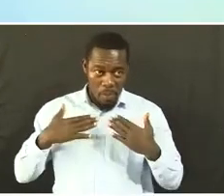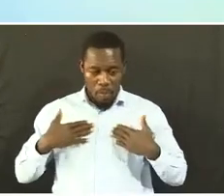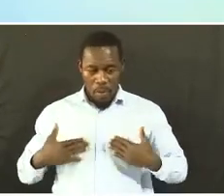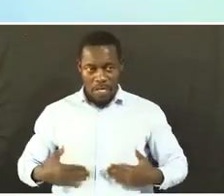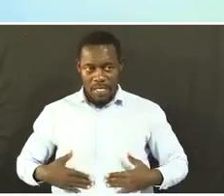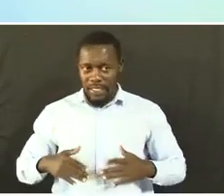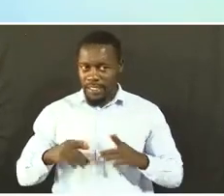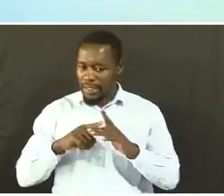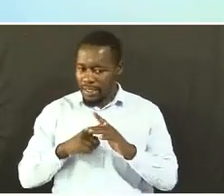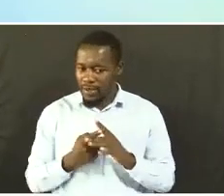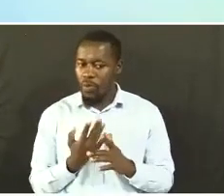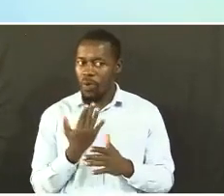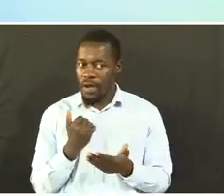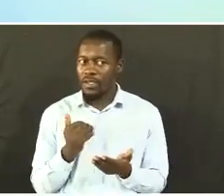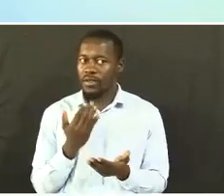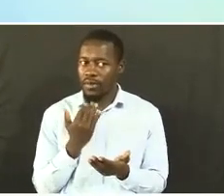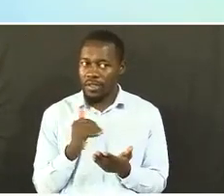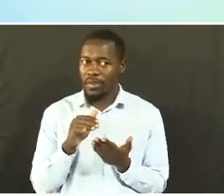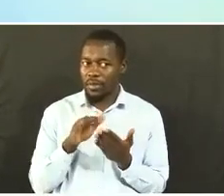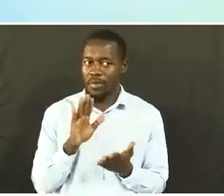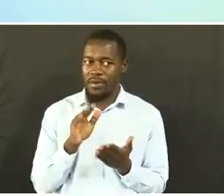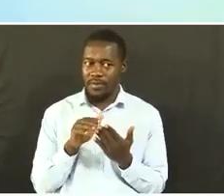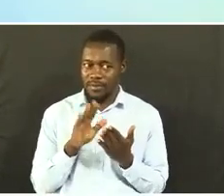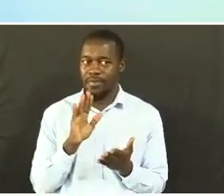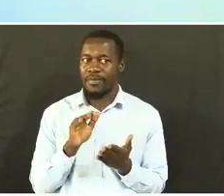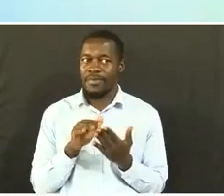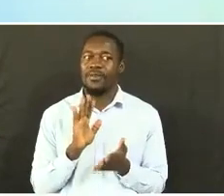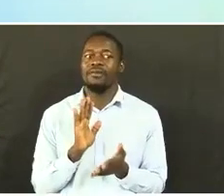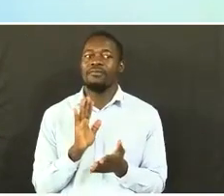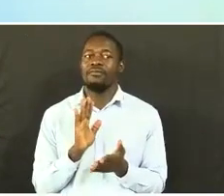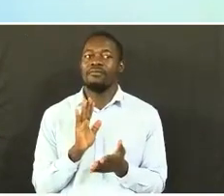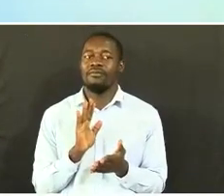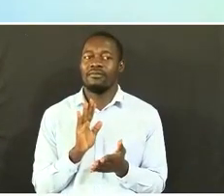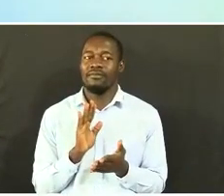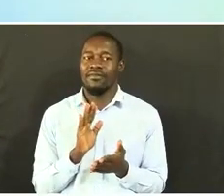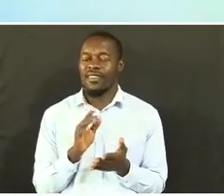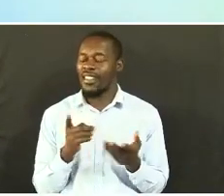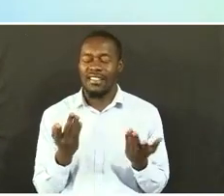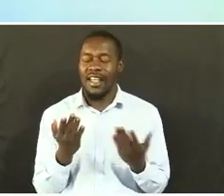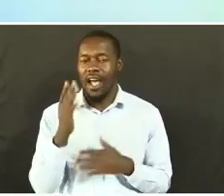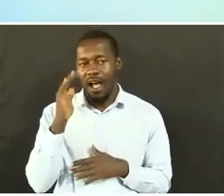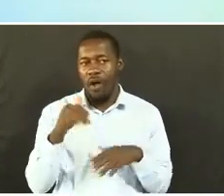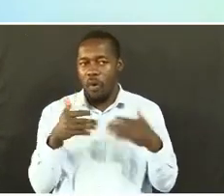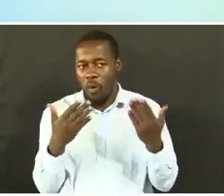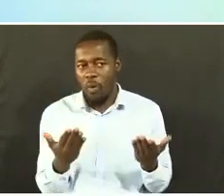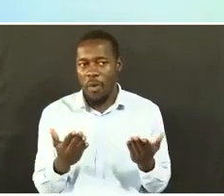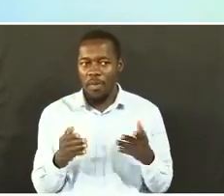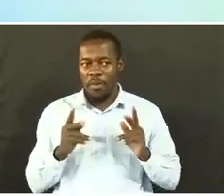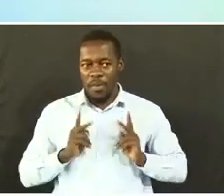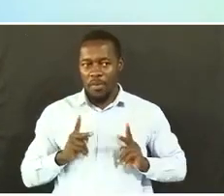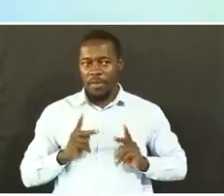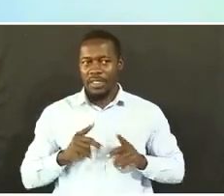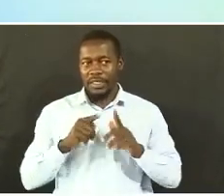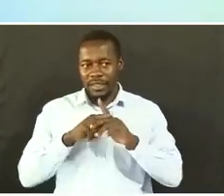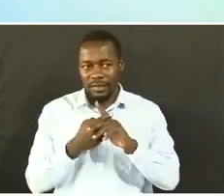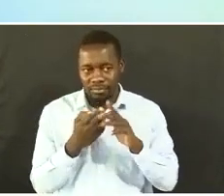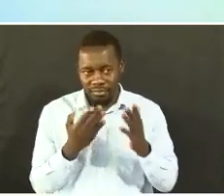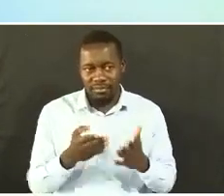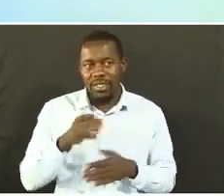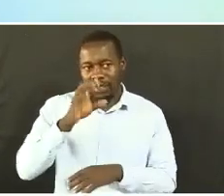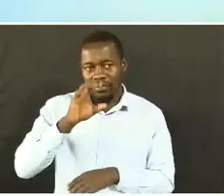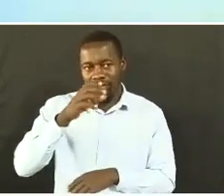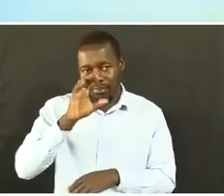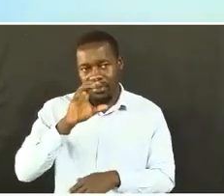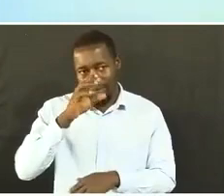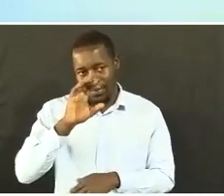starts to take place, and that is how psychological dependence comes into being, so that the person now starts to feel good when they take